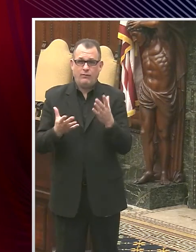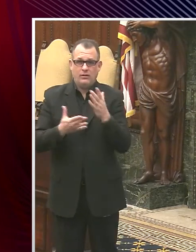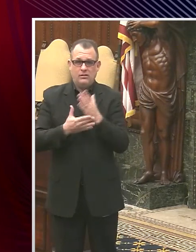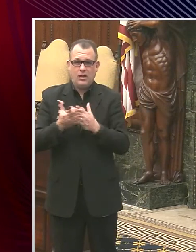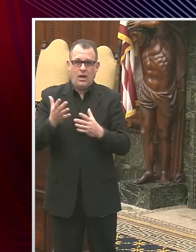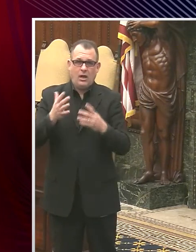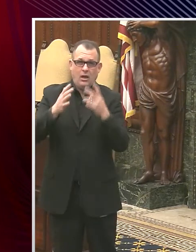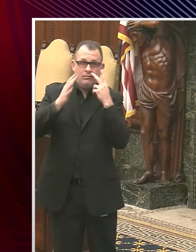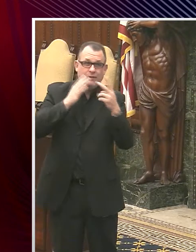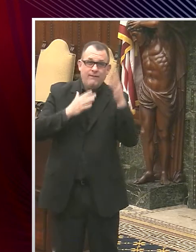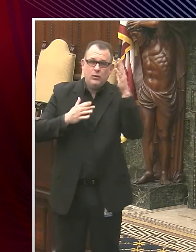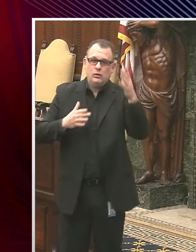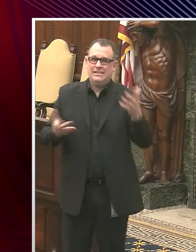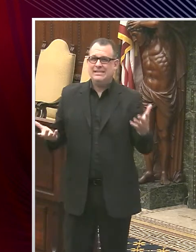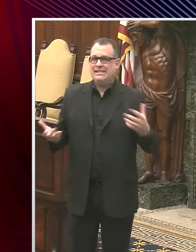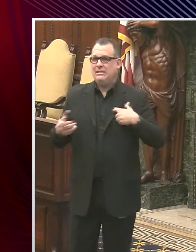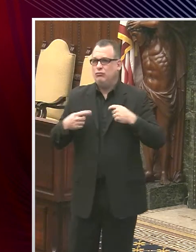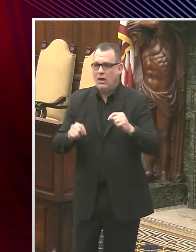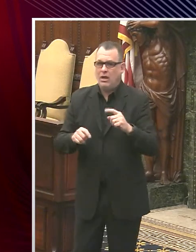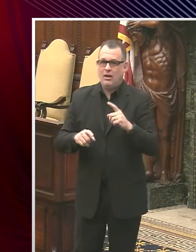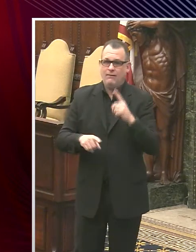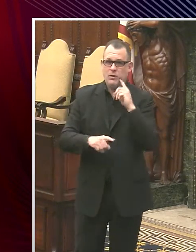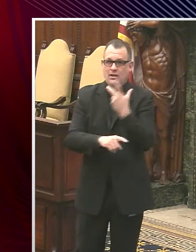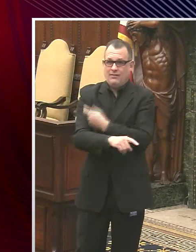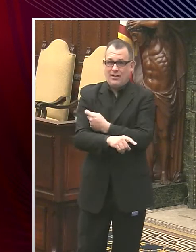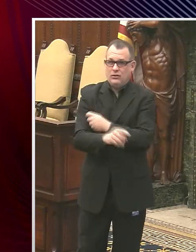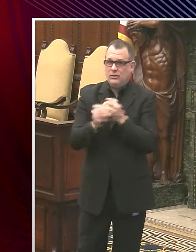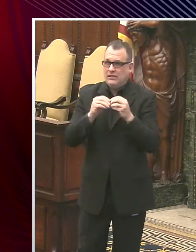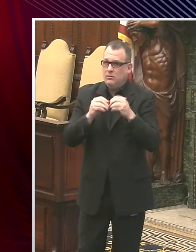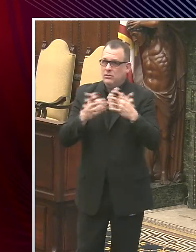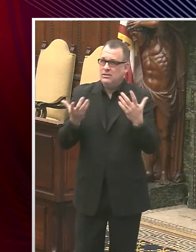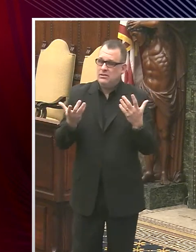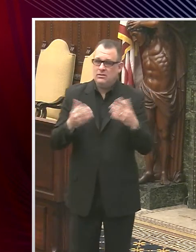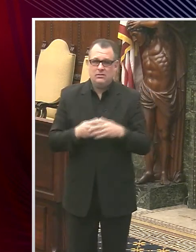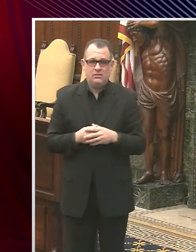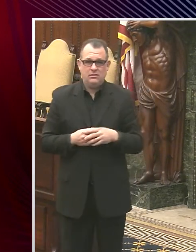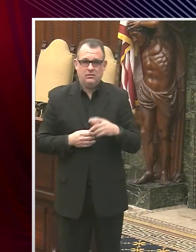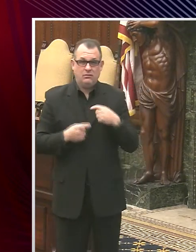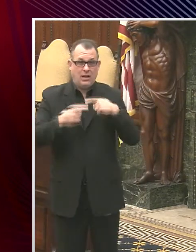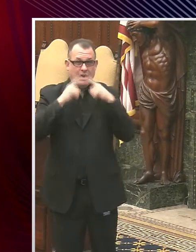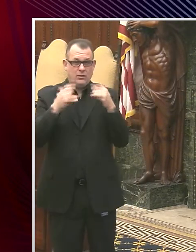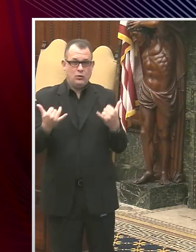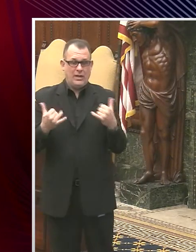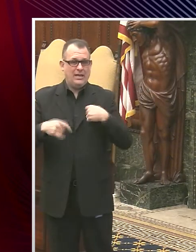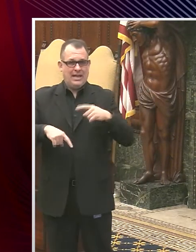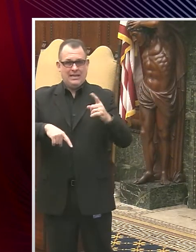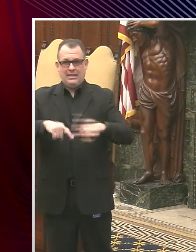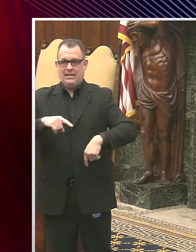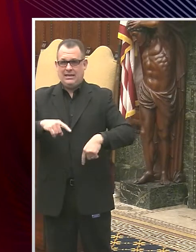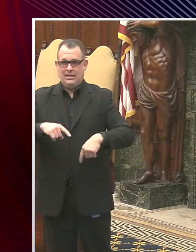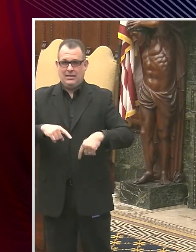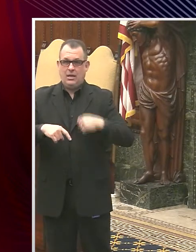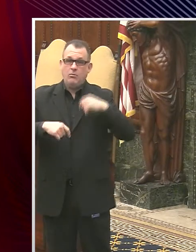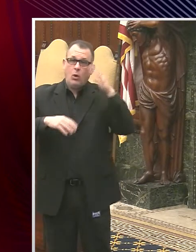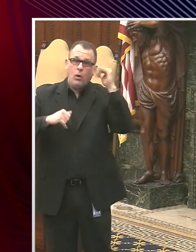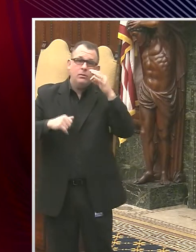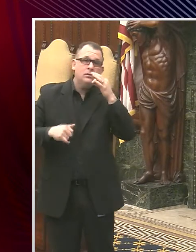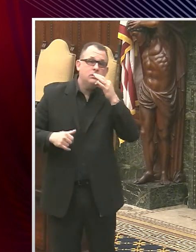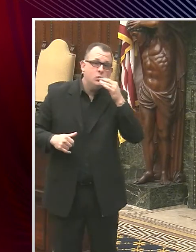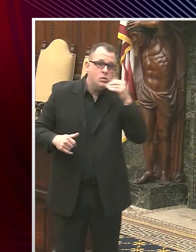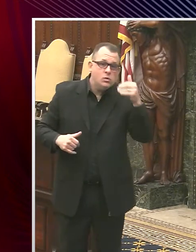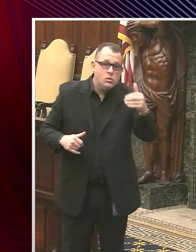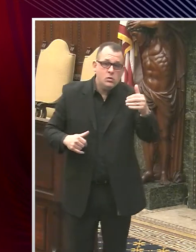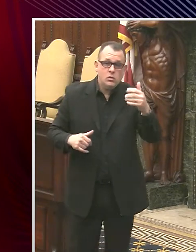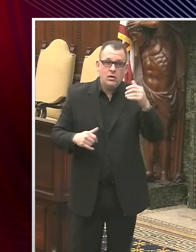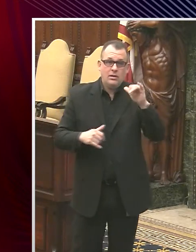like given our vaccination rates. I'm not ready to announce anything today, but I'm hopeful that in the future I can say, okay, as of this date, we